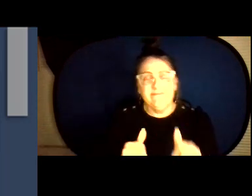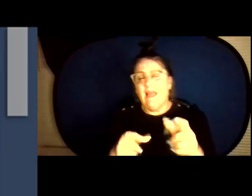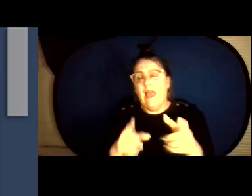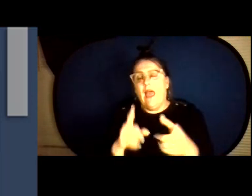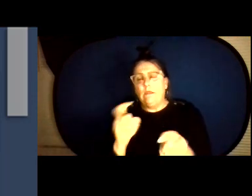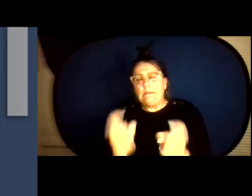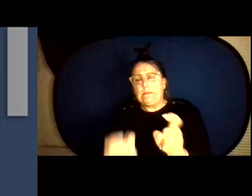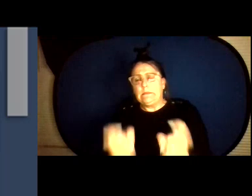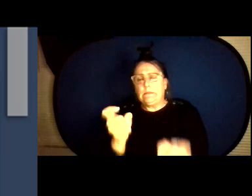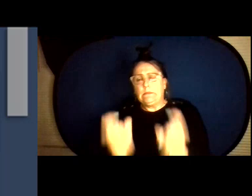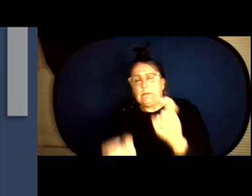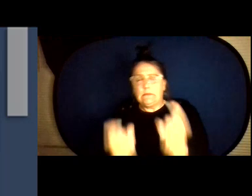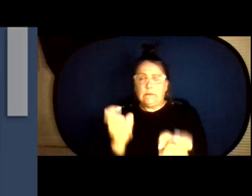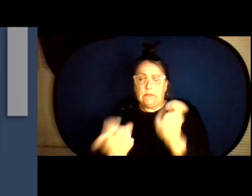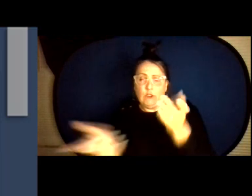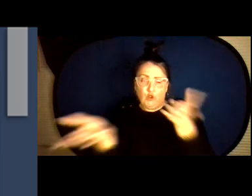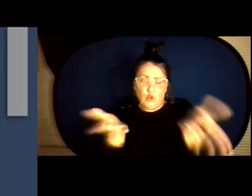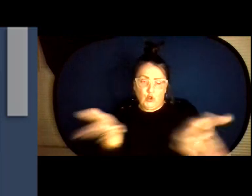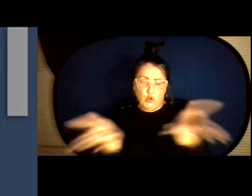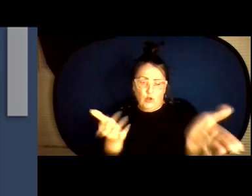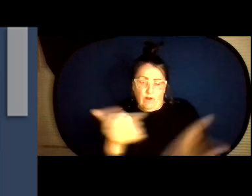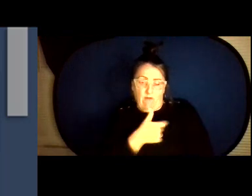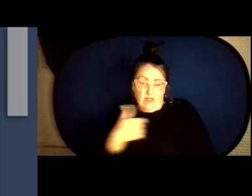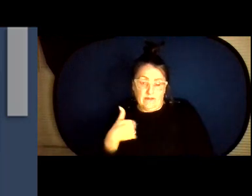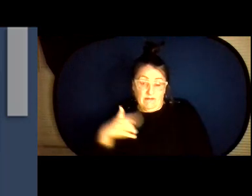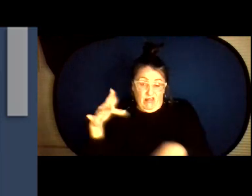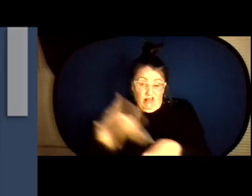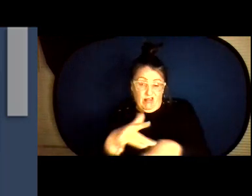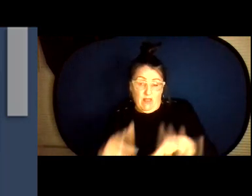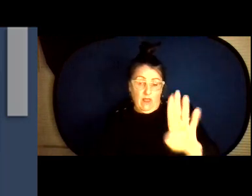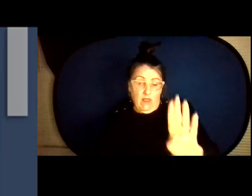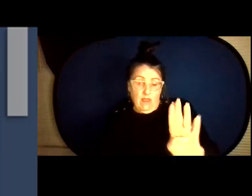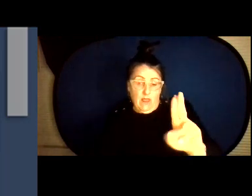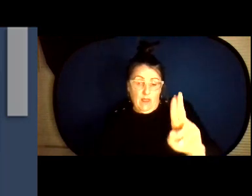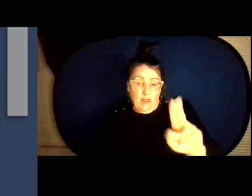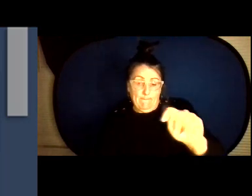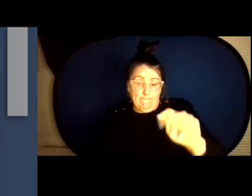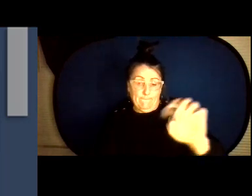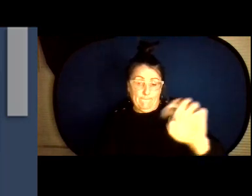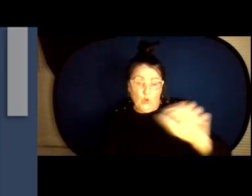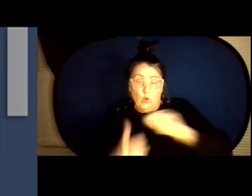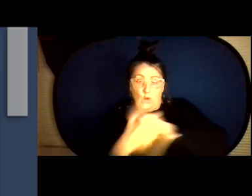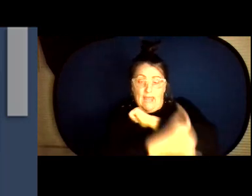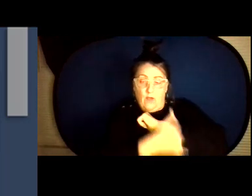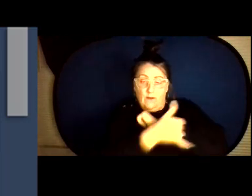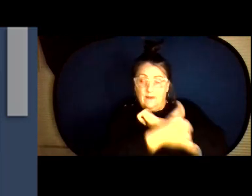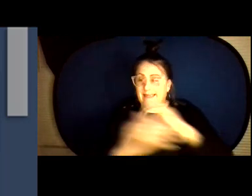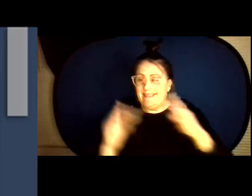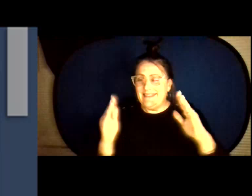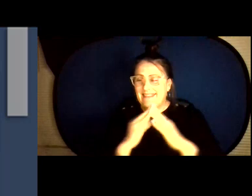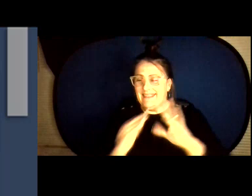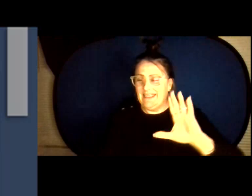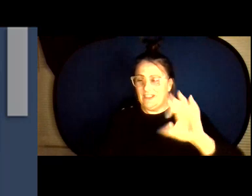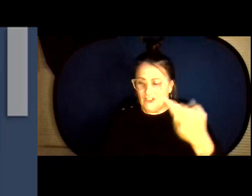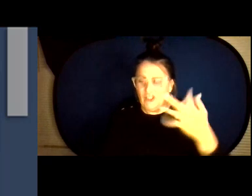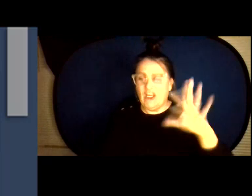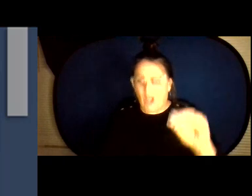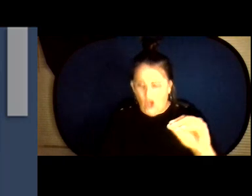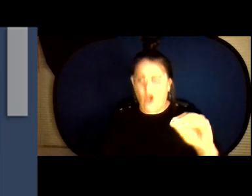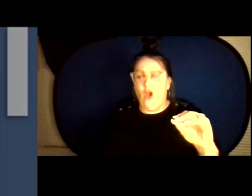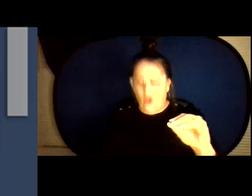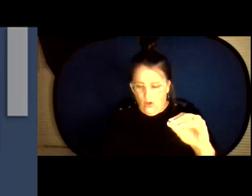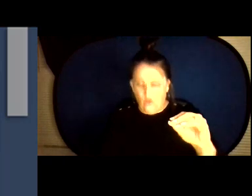serve us, right? We were in Butte County and we were talking about with the city of Chico, their ATP project that they'd